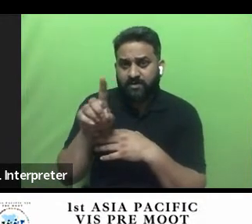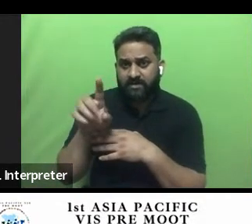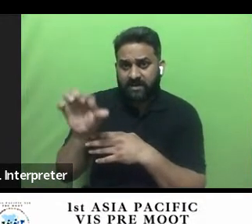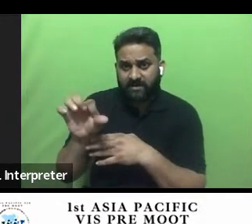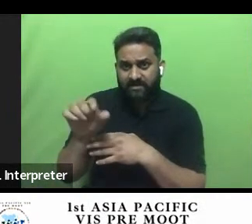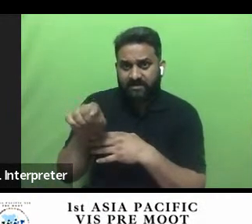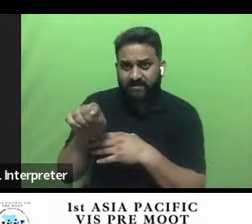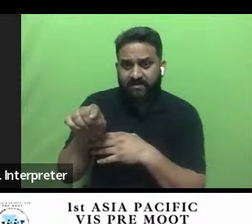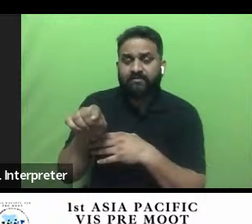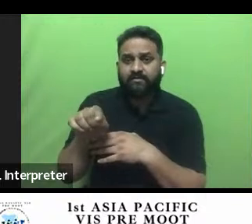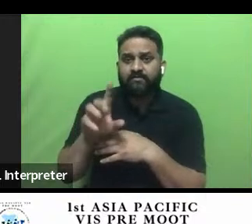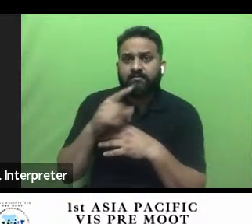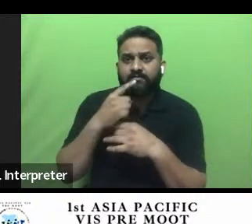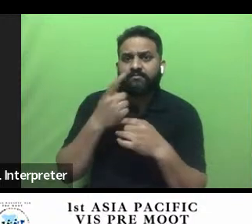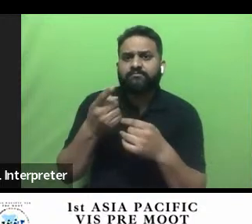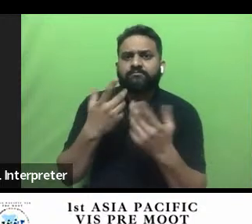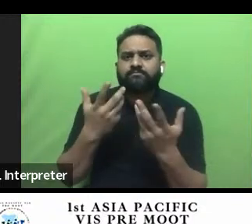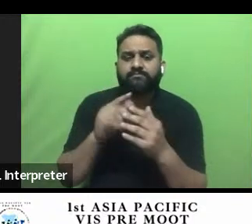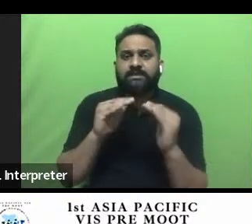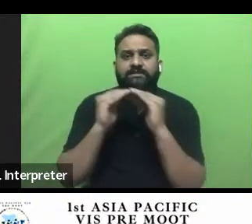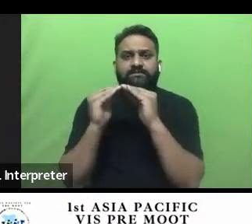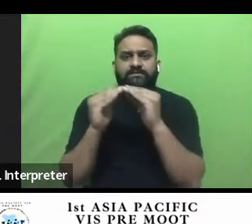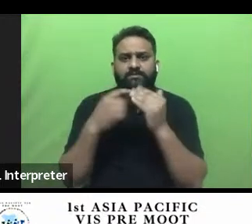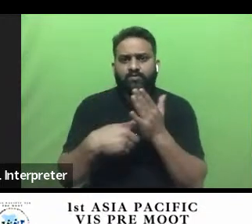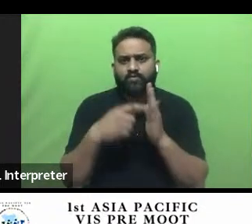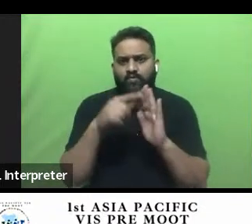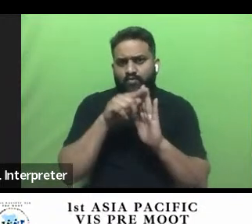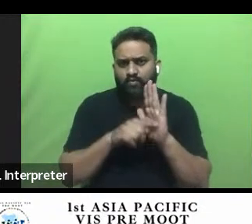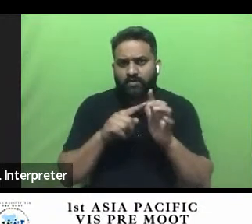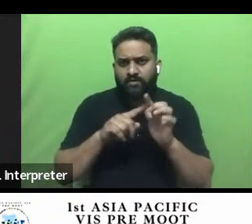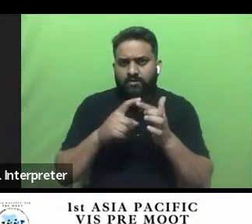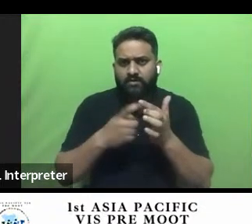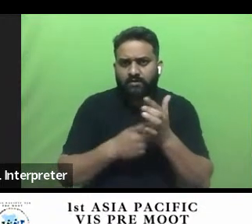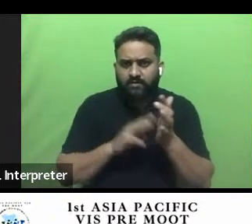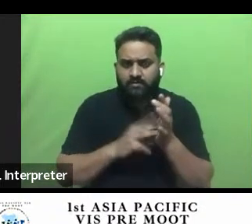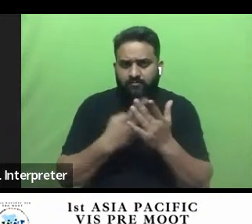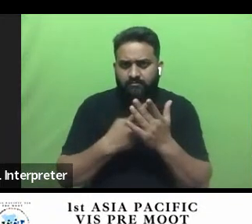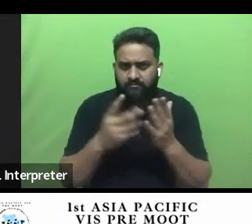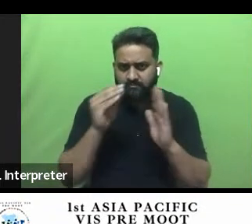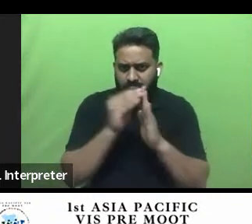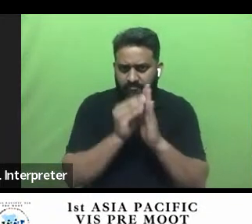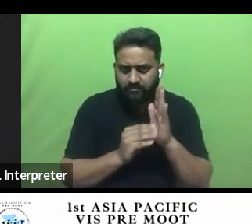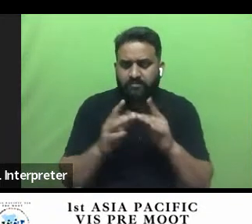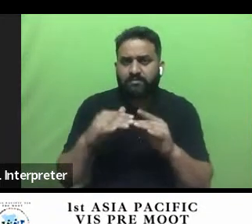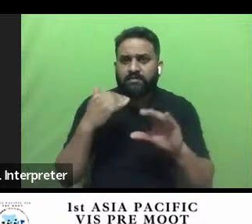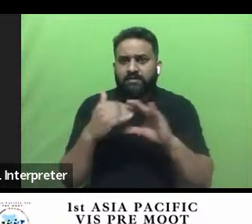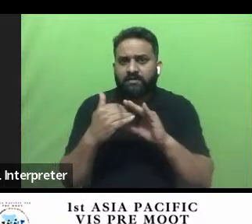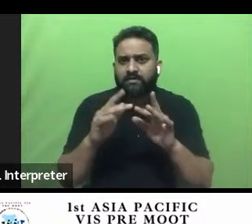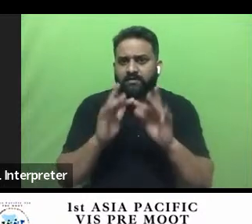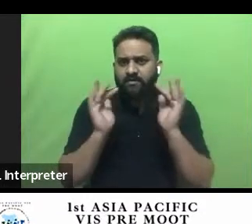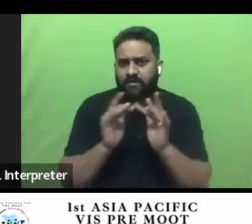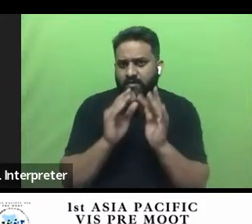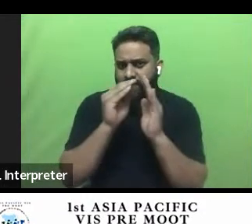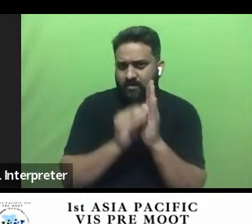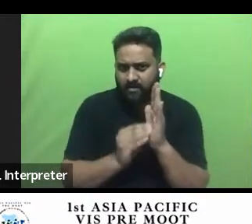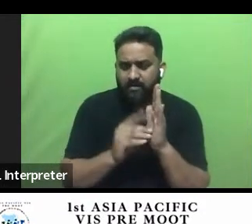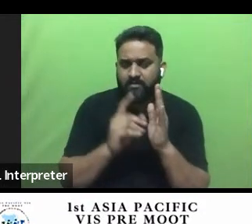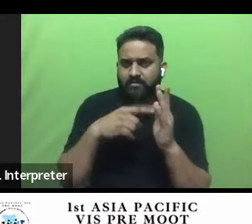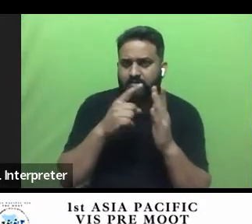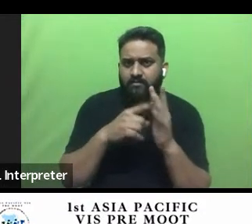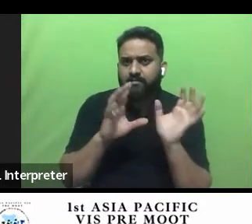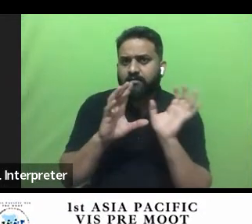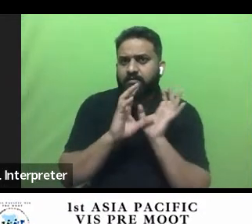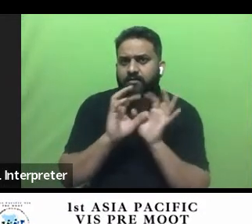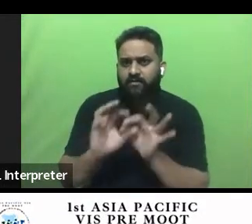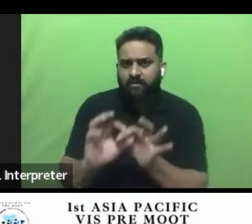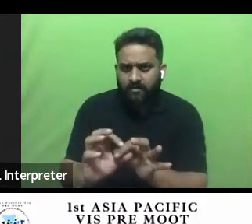of that contract law states that standard terms contained in a separate document or electronic file will normally have to be referred to expressly by the